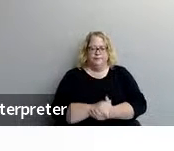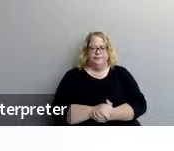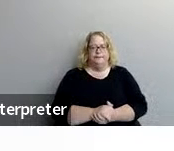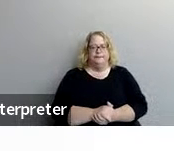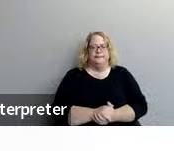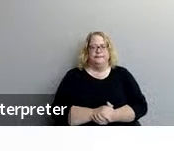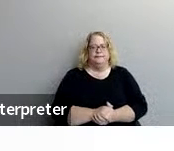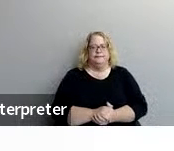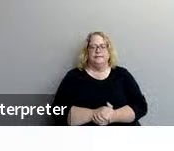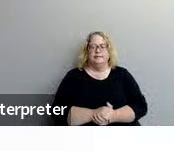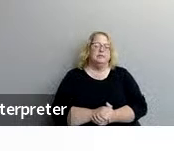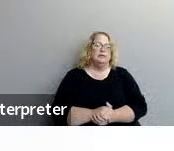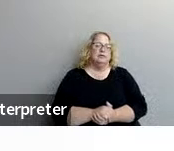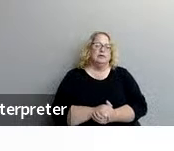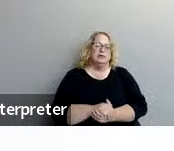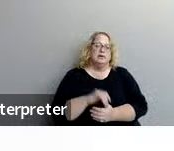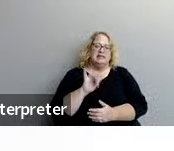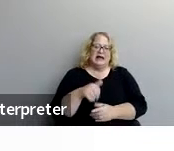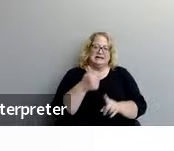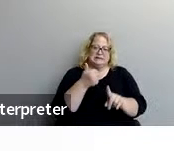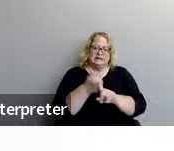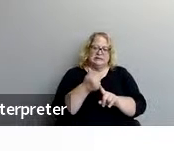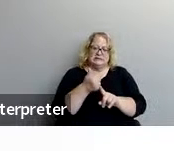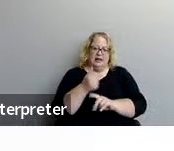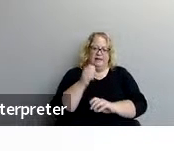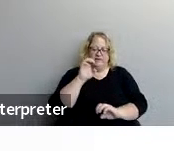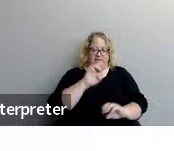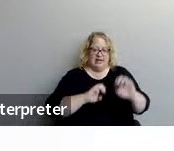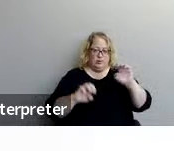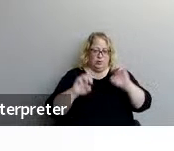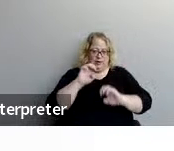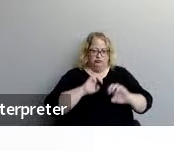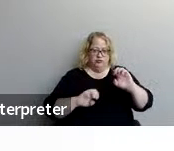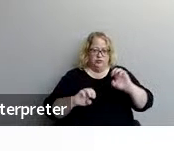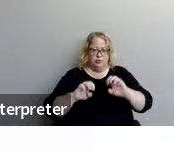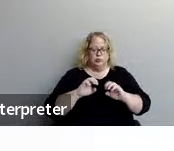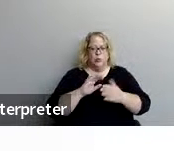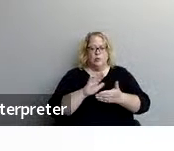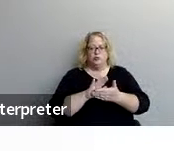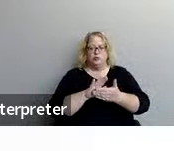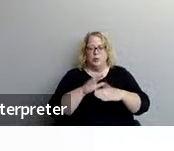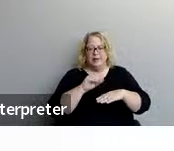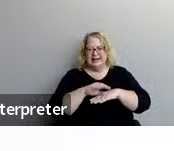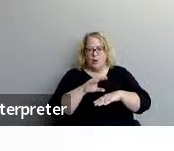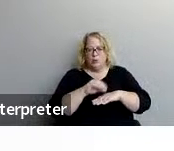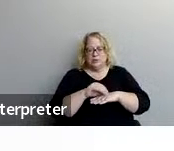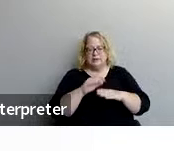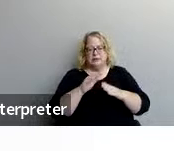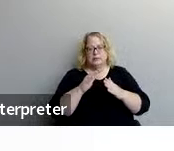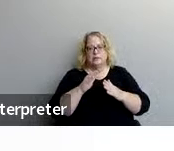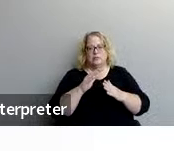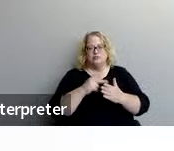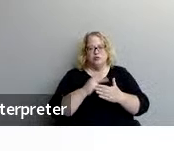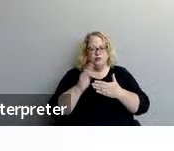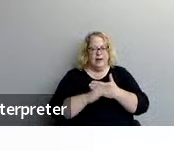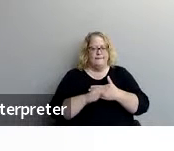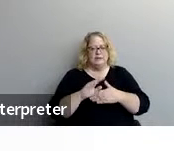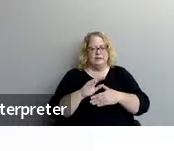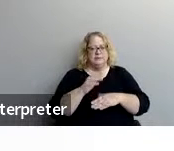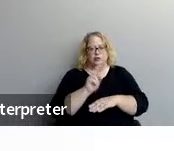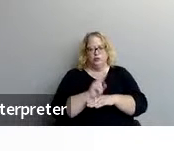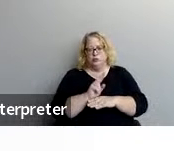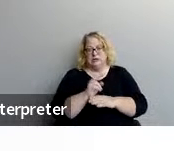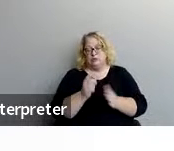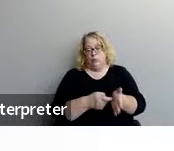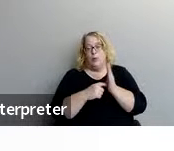This is a detailed self-evaluation of the extent to which our school counseling program is being implemented as